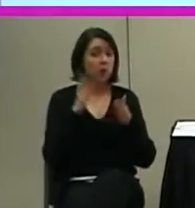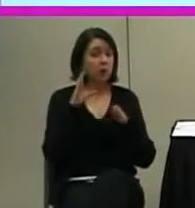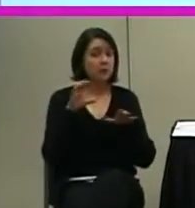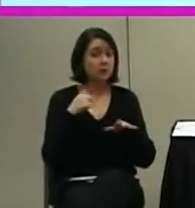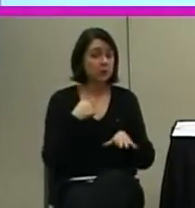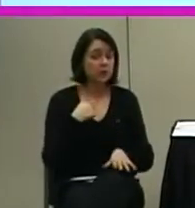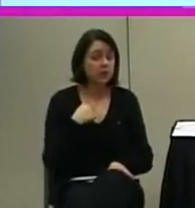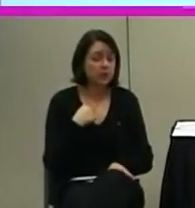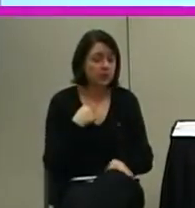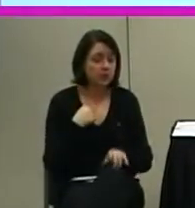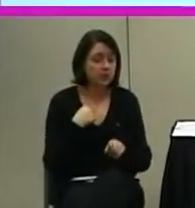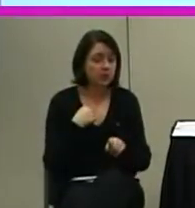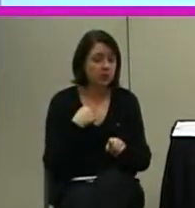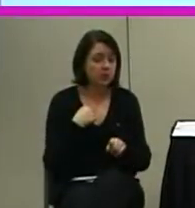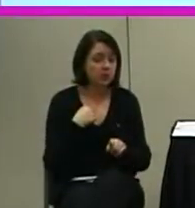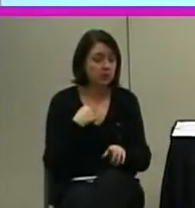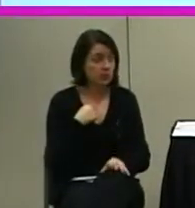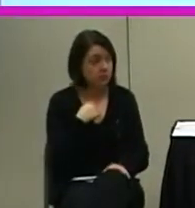doing?